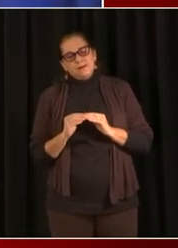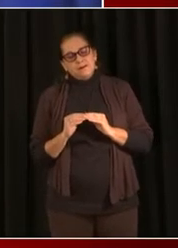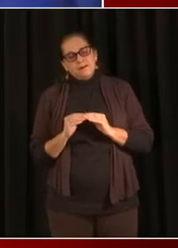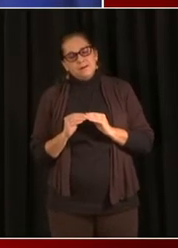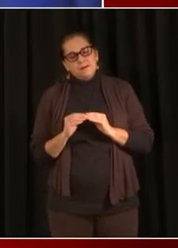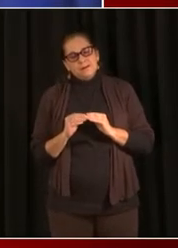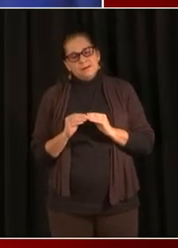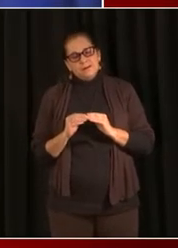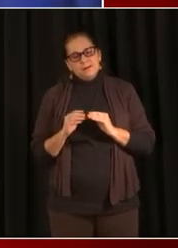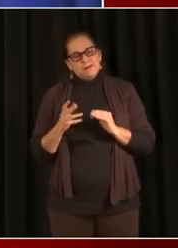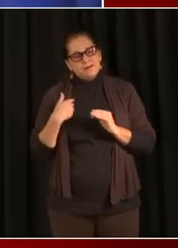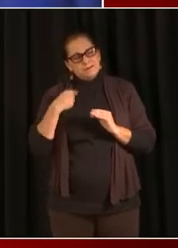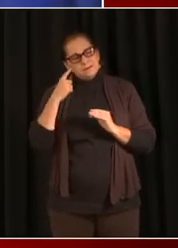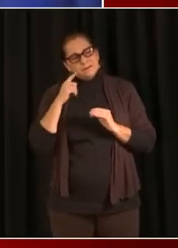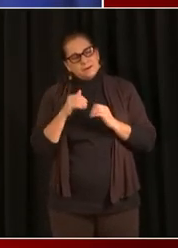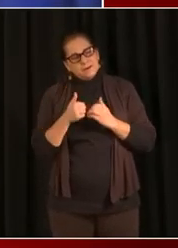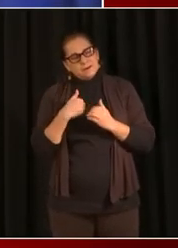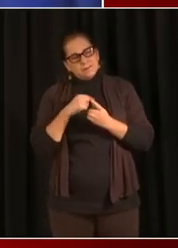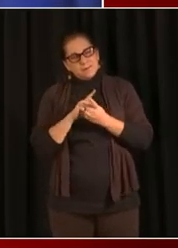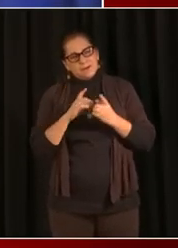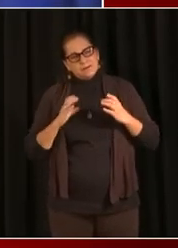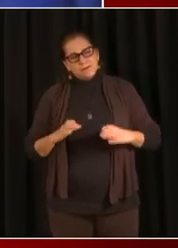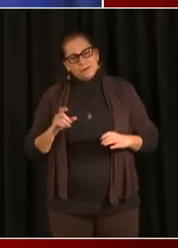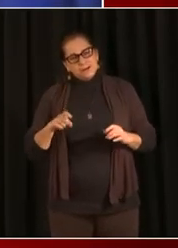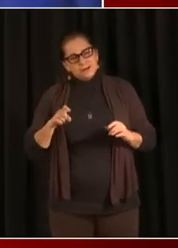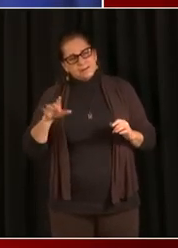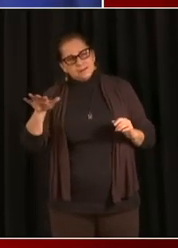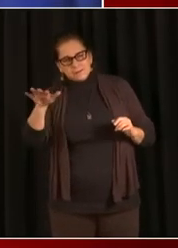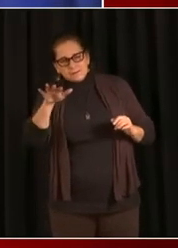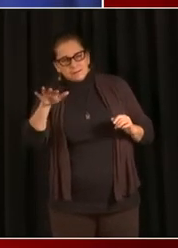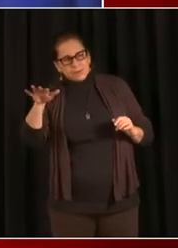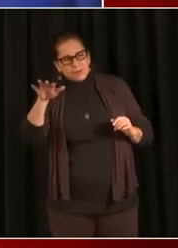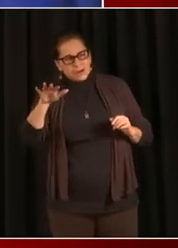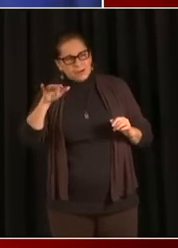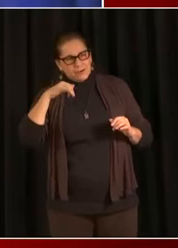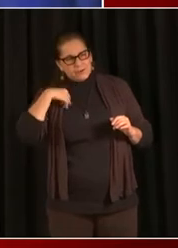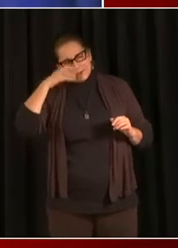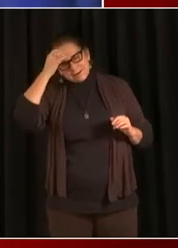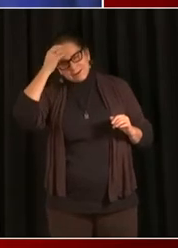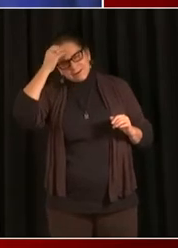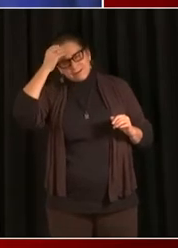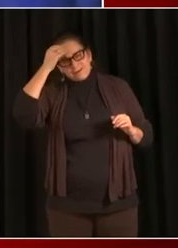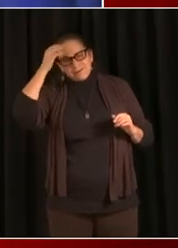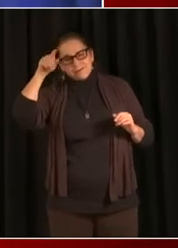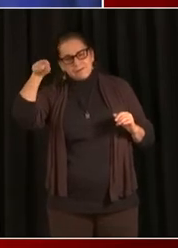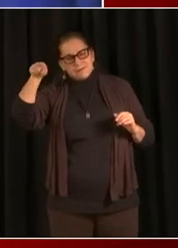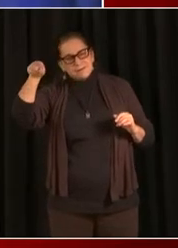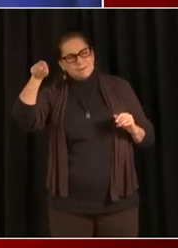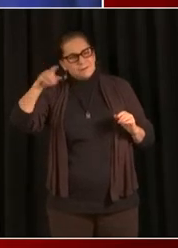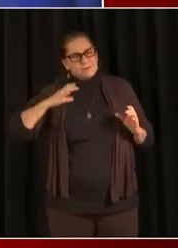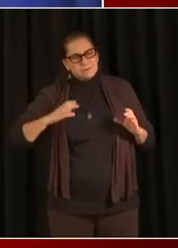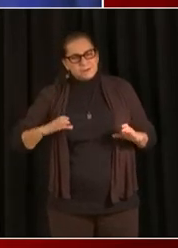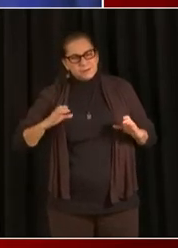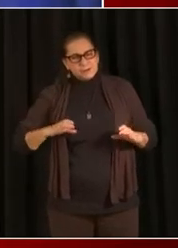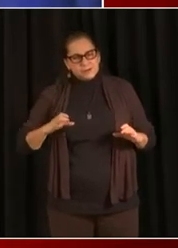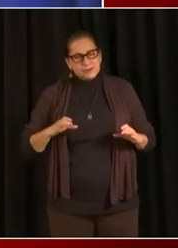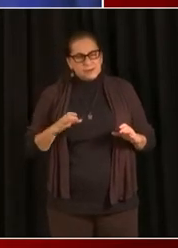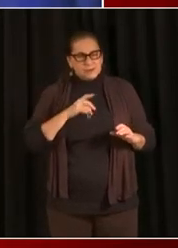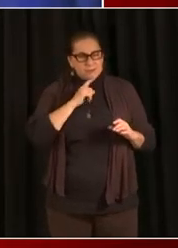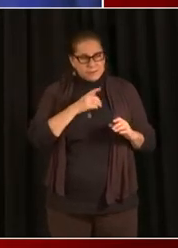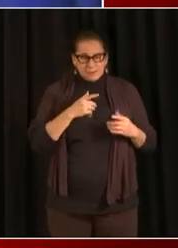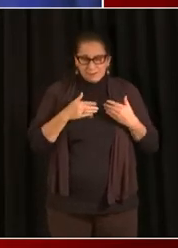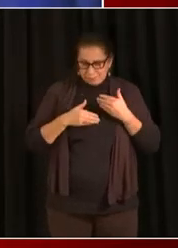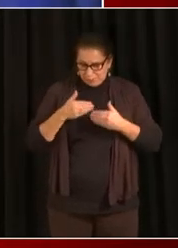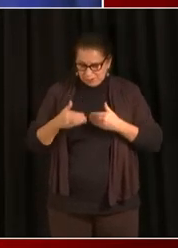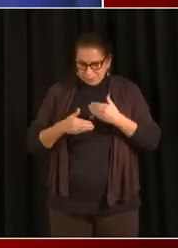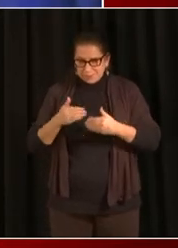of our customers and our community, and kind of get, like Alan said before, also that clunky stuff in between so that we can do